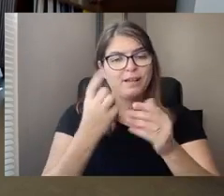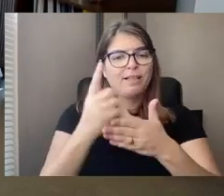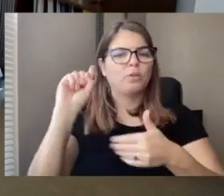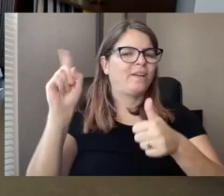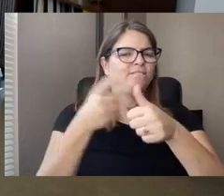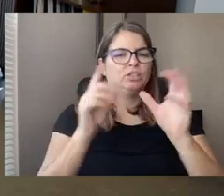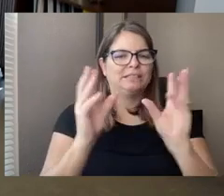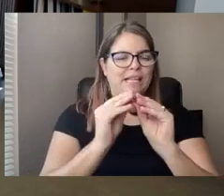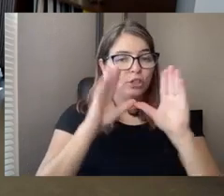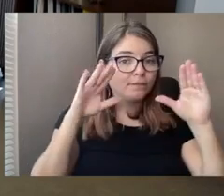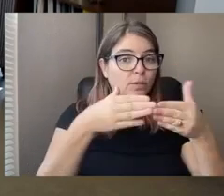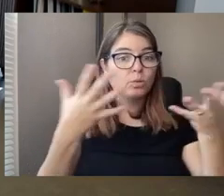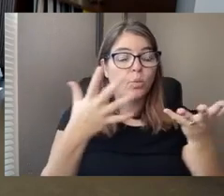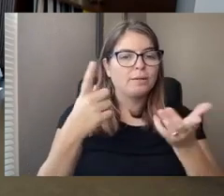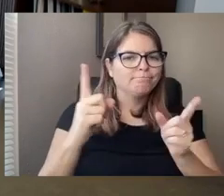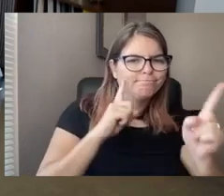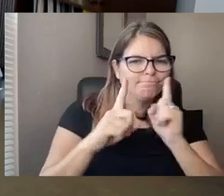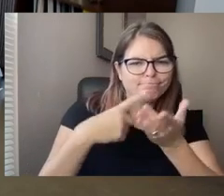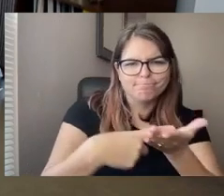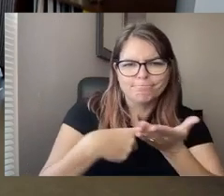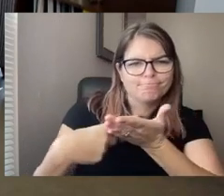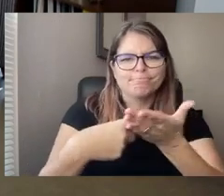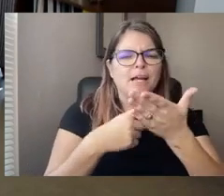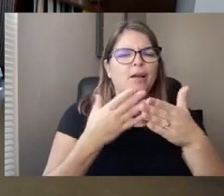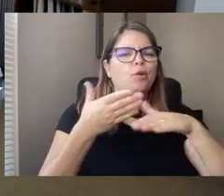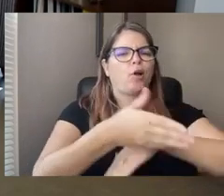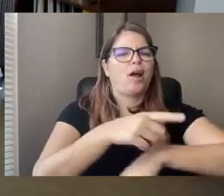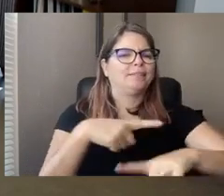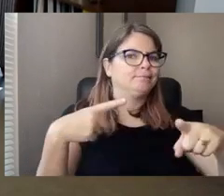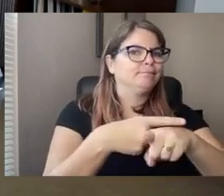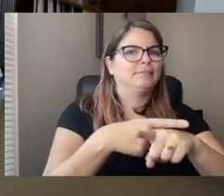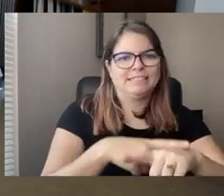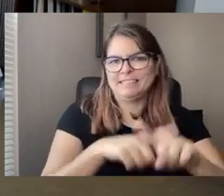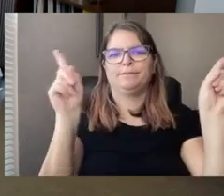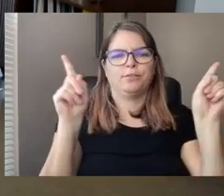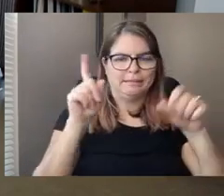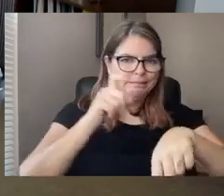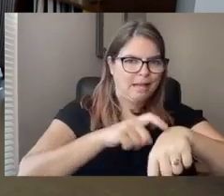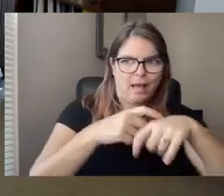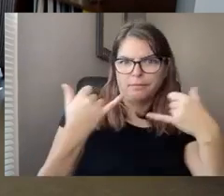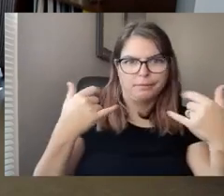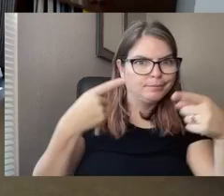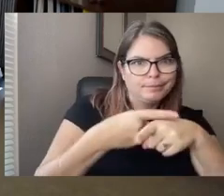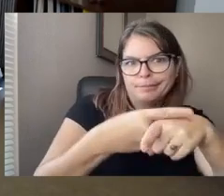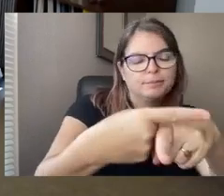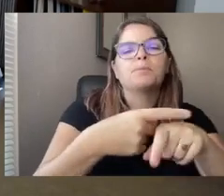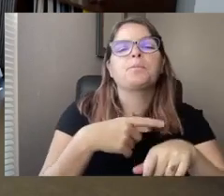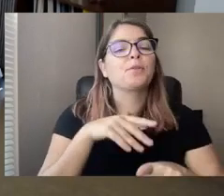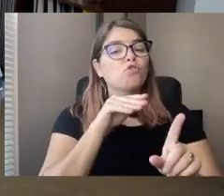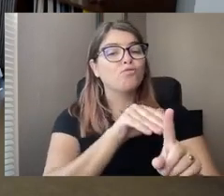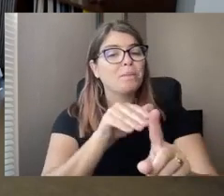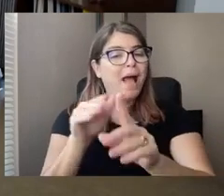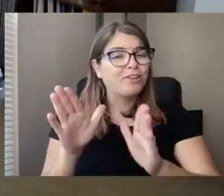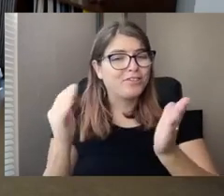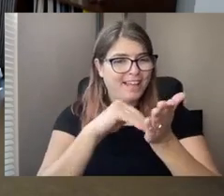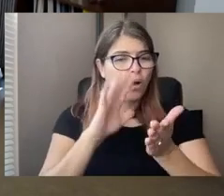focused on dialoguing across differences in times of conflict. As a reminder, there will be in-person opportunities